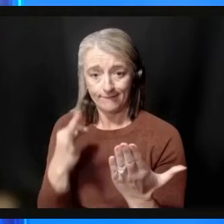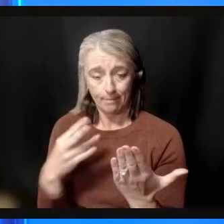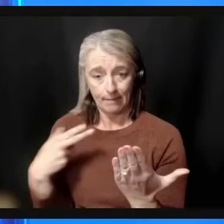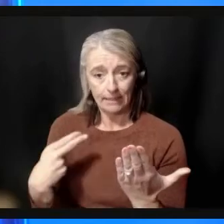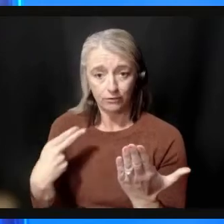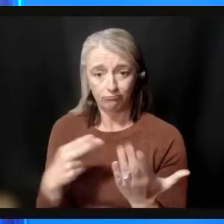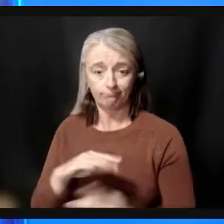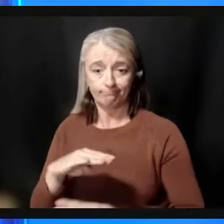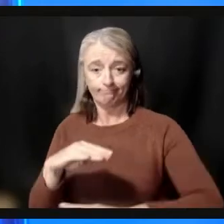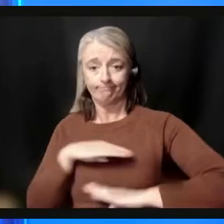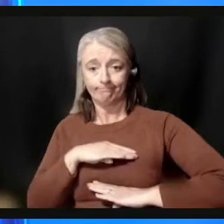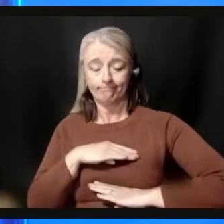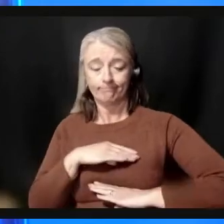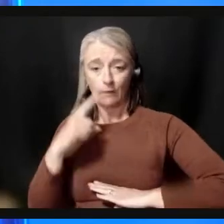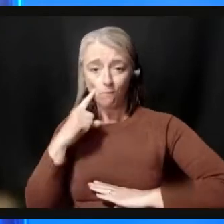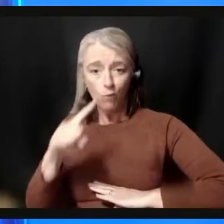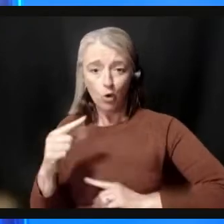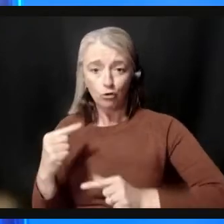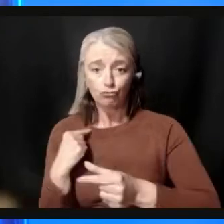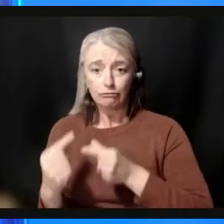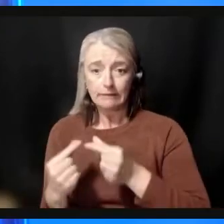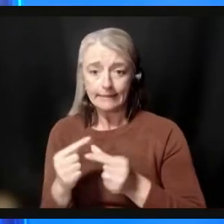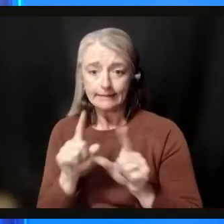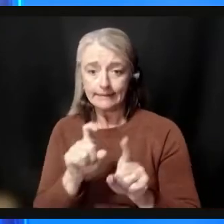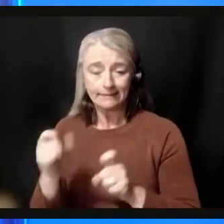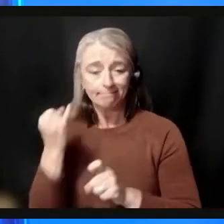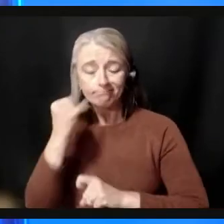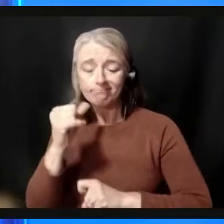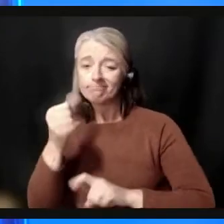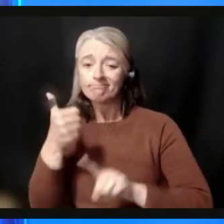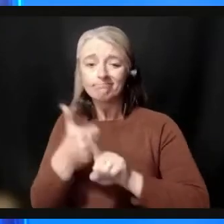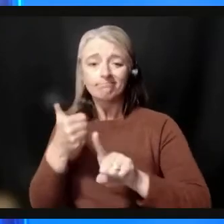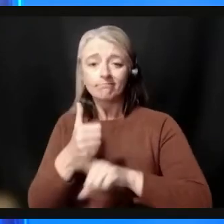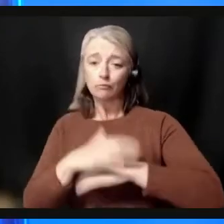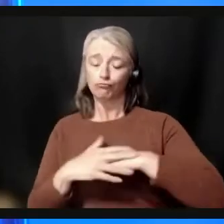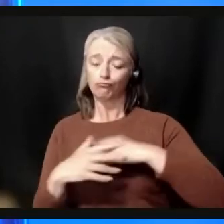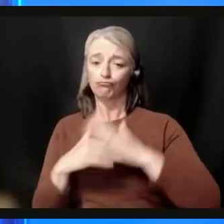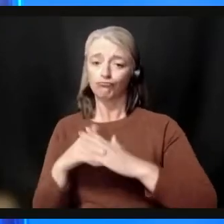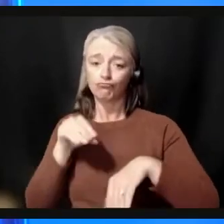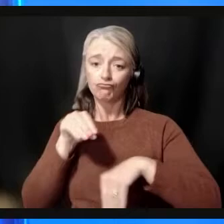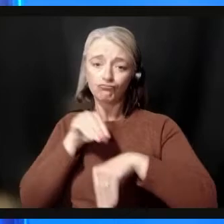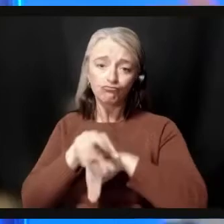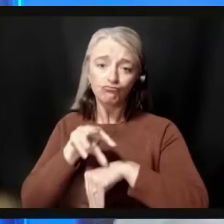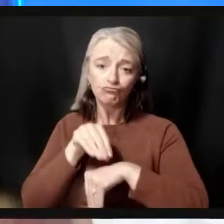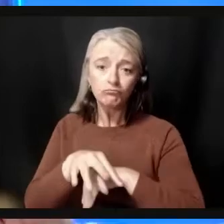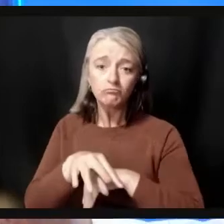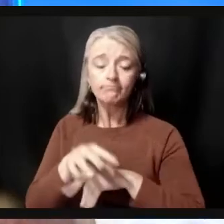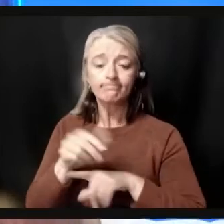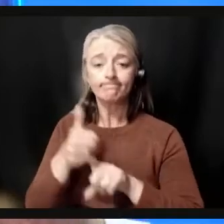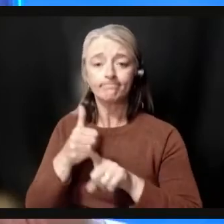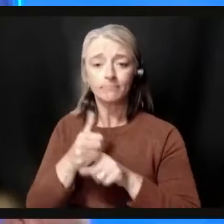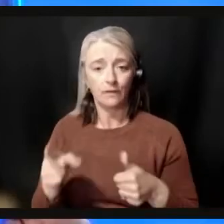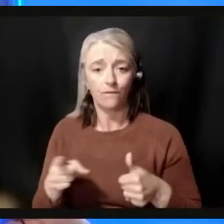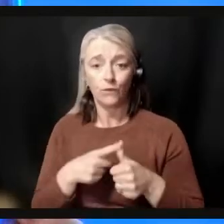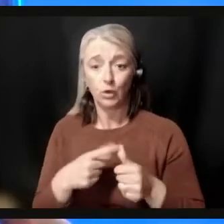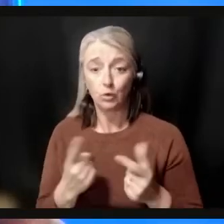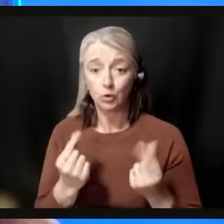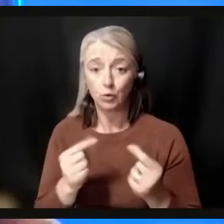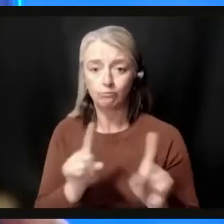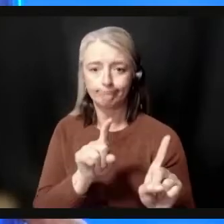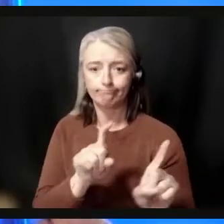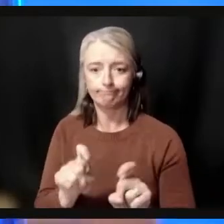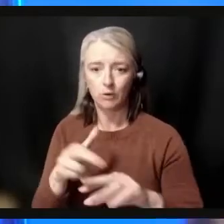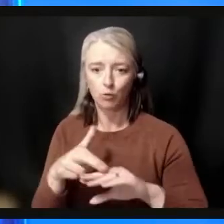for genetic testing? And even if they're not comfortable providing genetic counseling, that's the first step to getting that patient referred to a